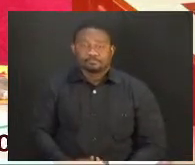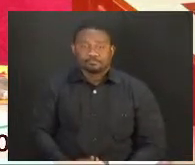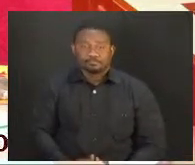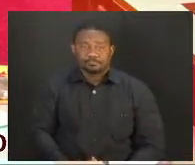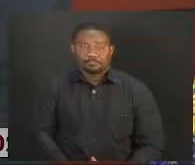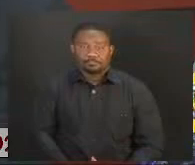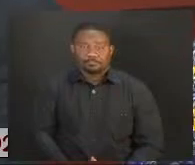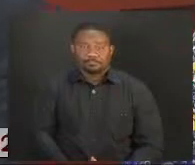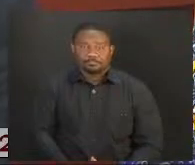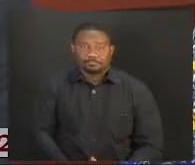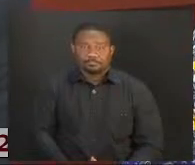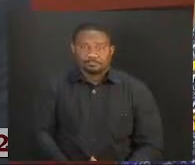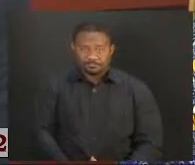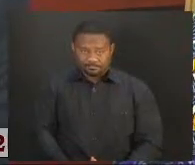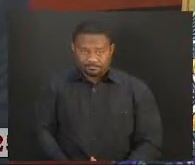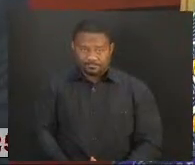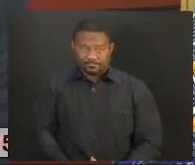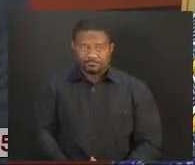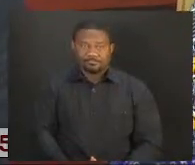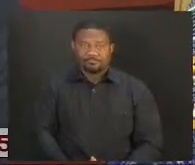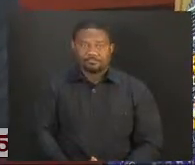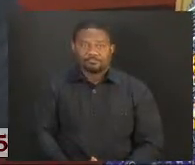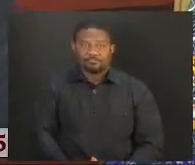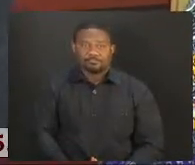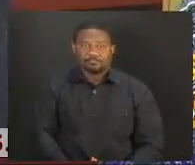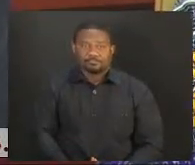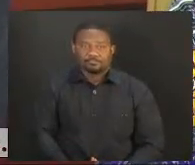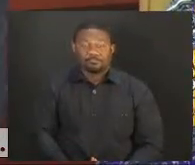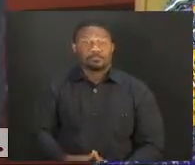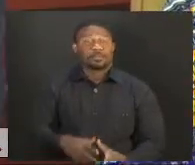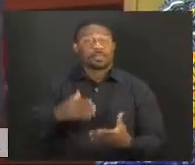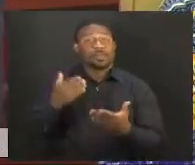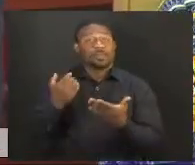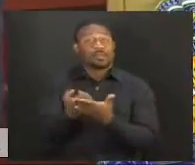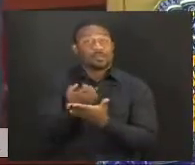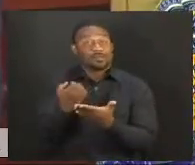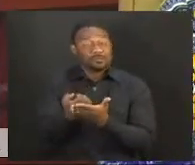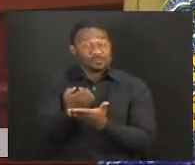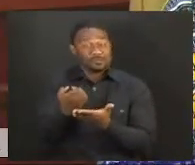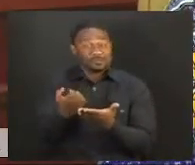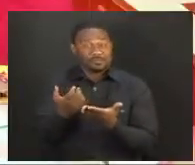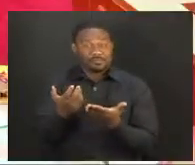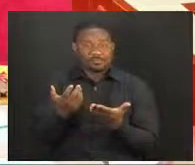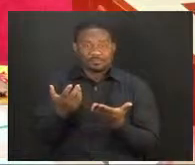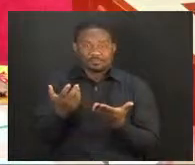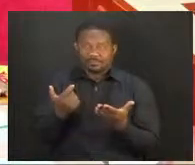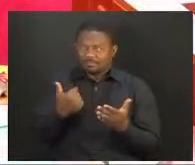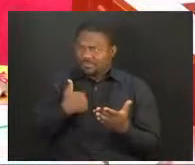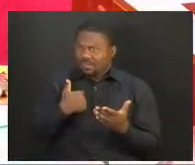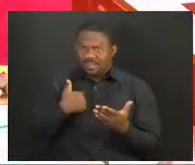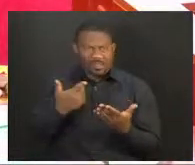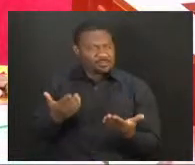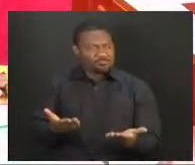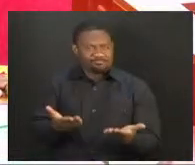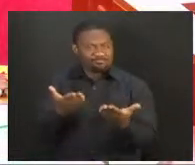Mr. Speaker, the state of the economy, as I have presented,